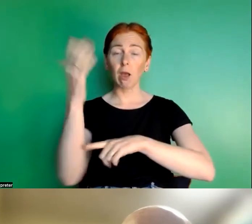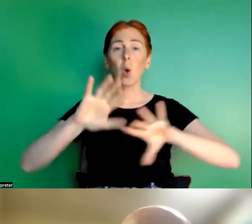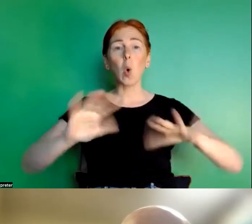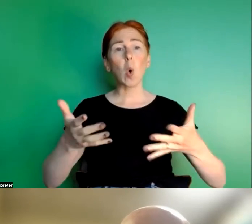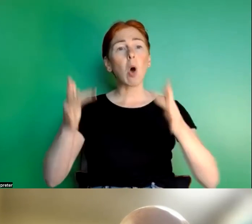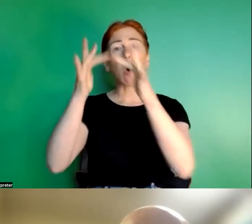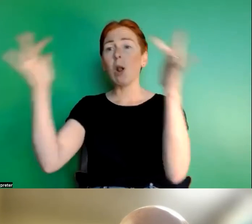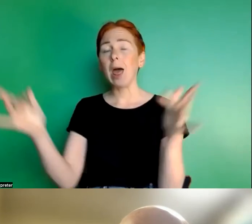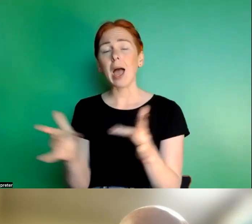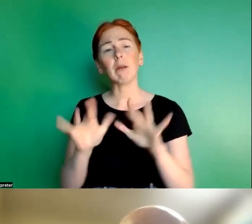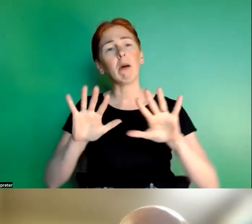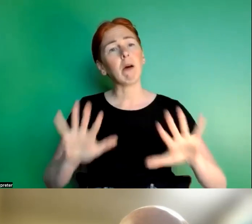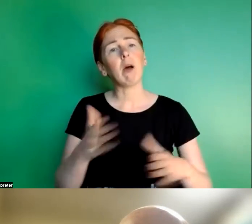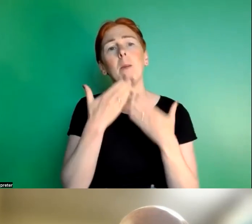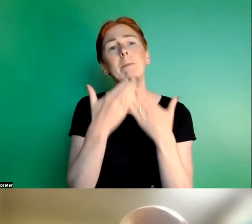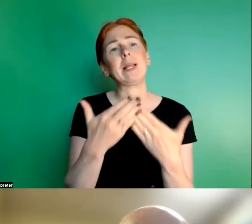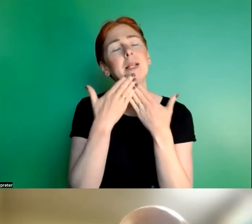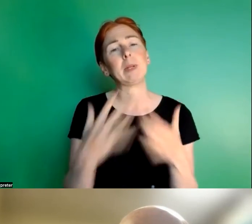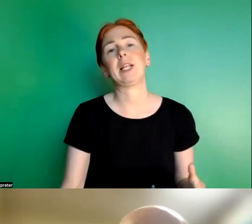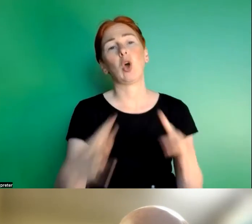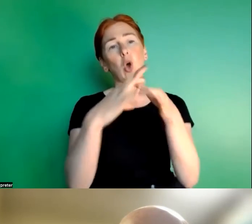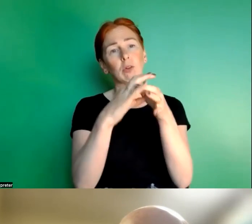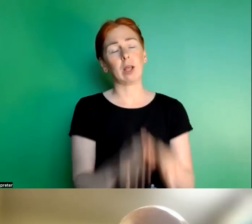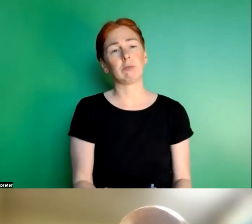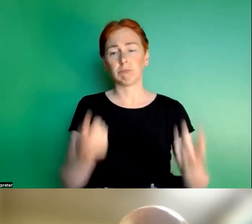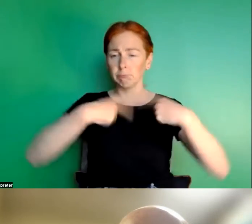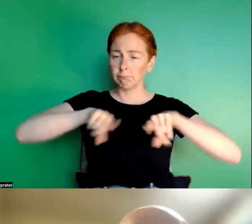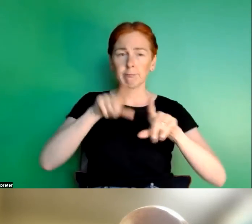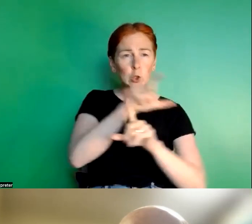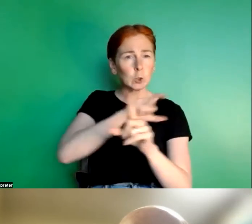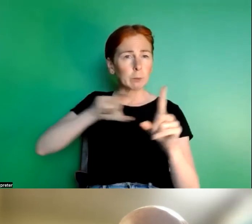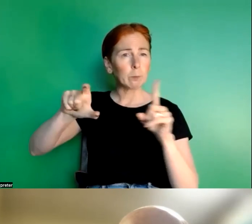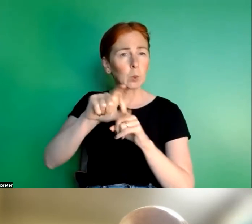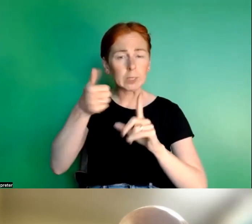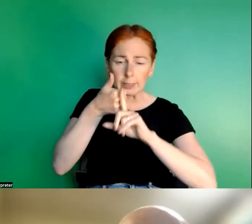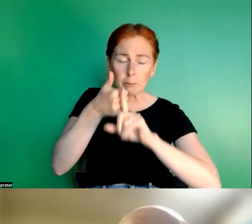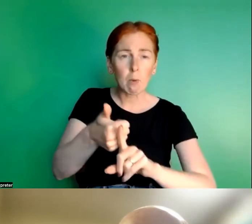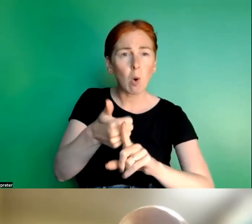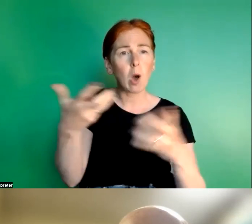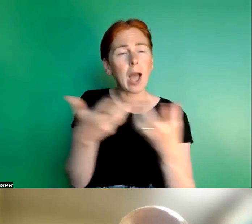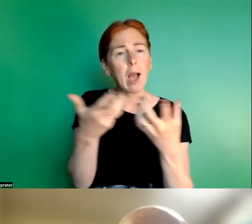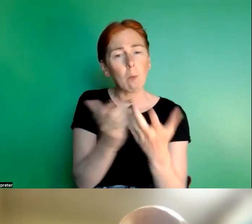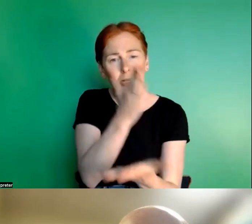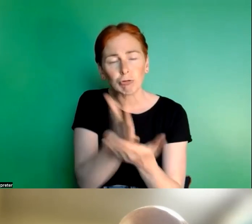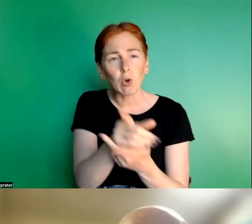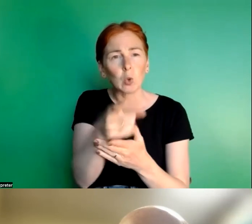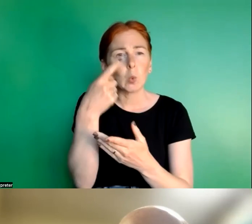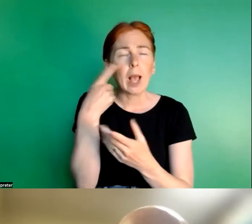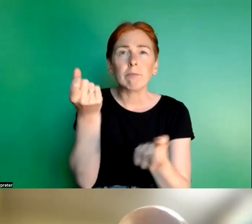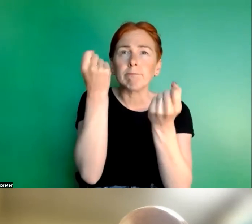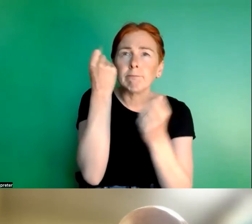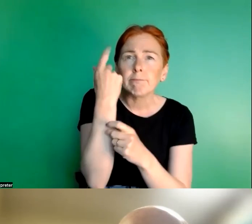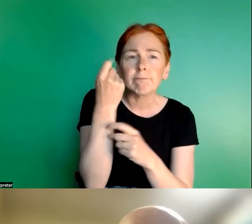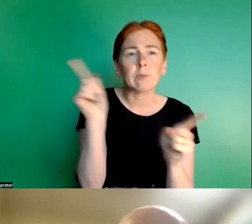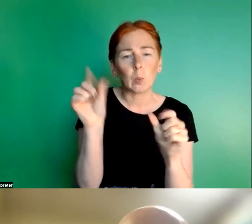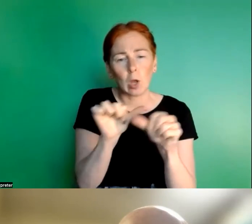here to help you in that process of finding your feet and you know, looking forward. So we look forward